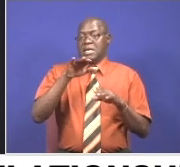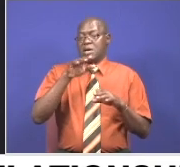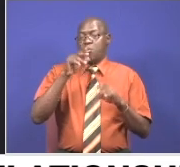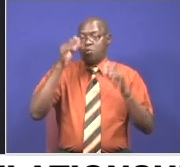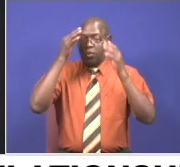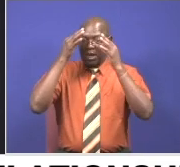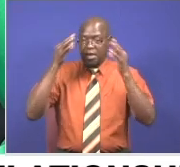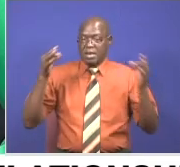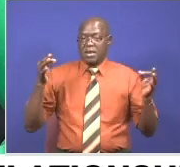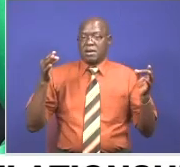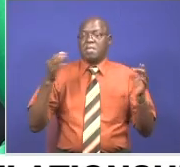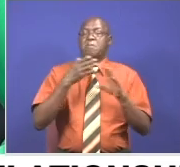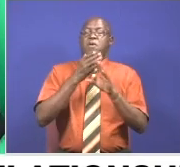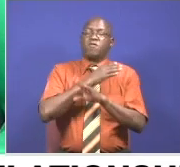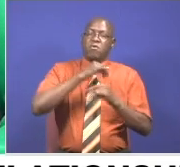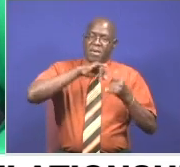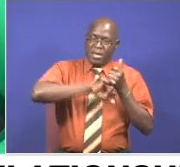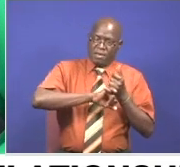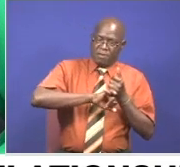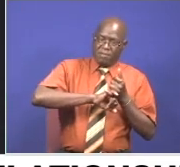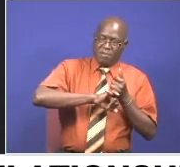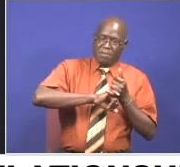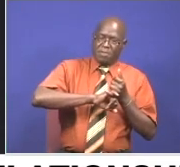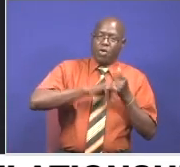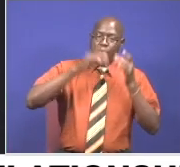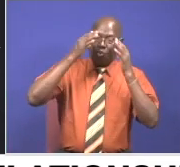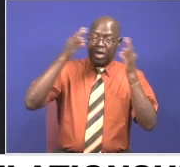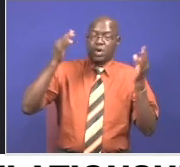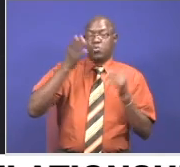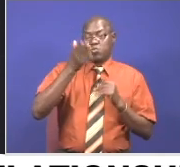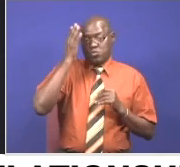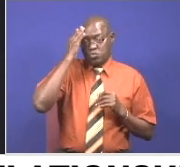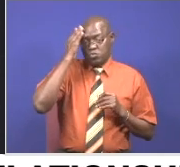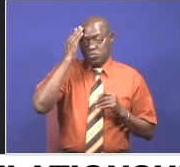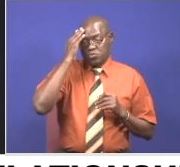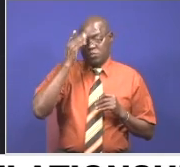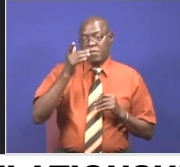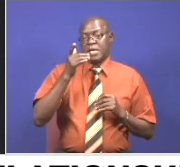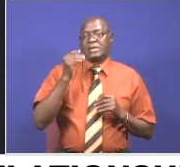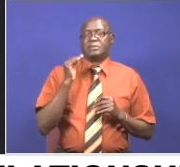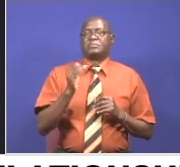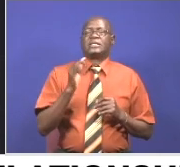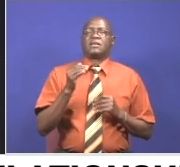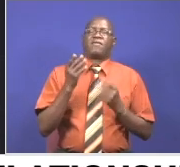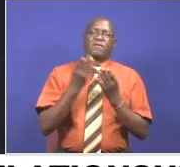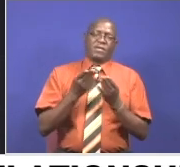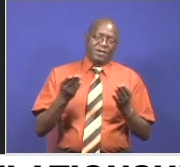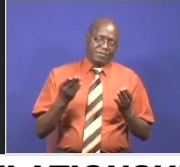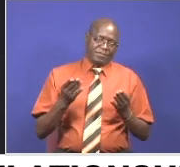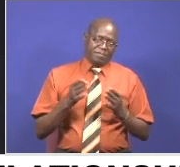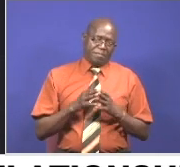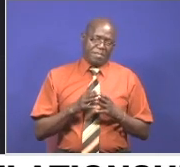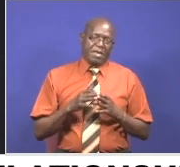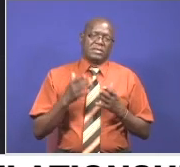you get into marriage, yeah. And weddings have been known to be a costly affair where some people say, I